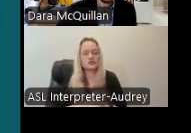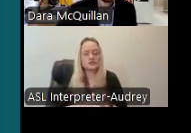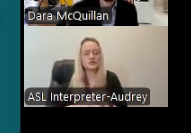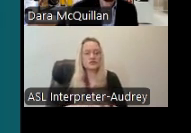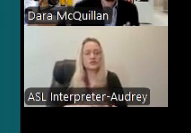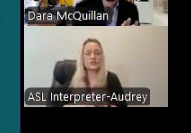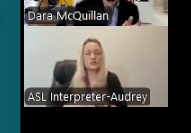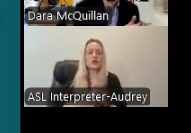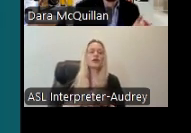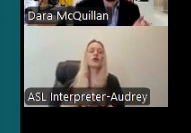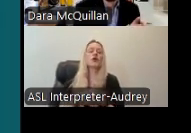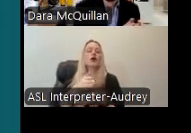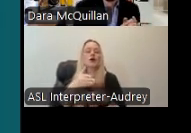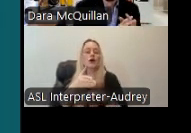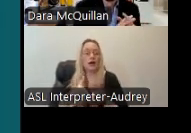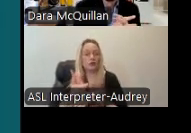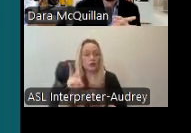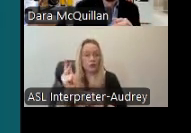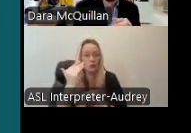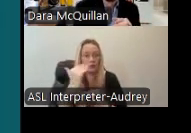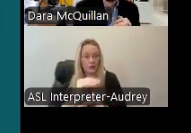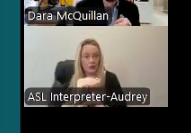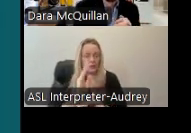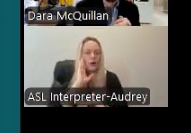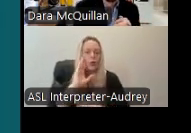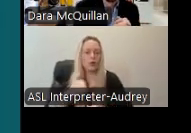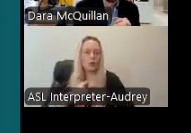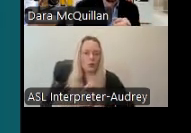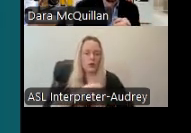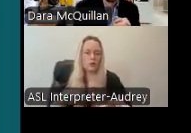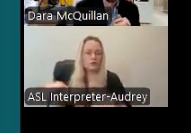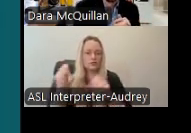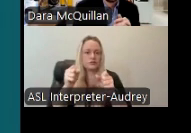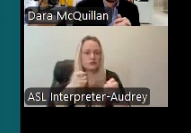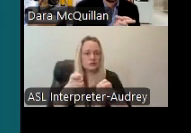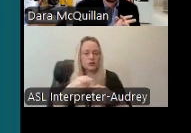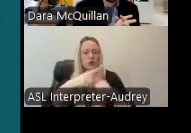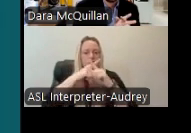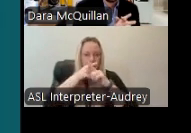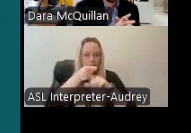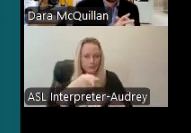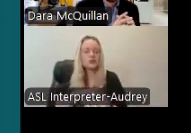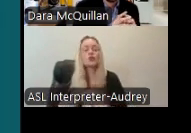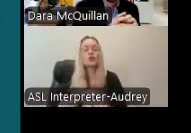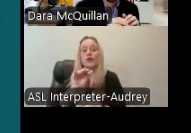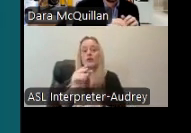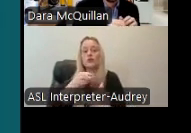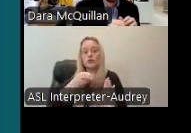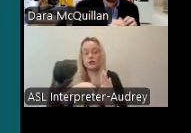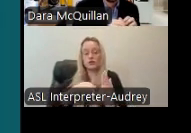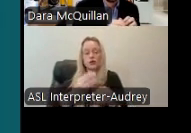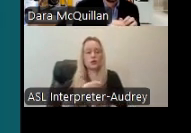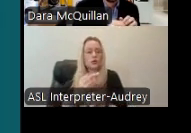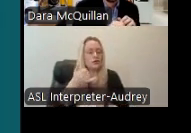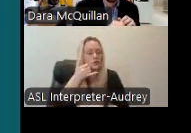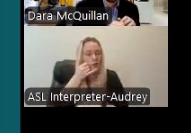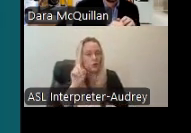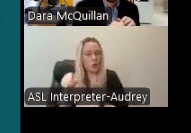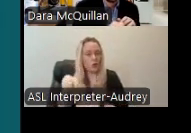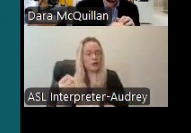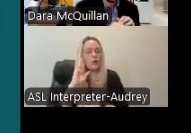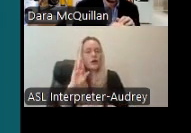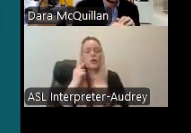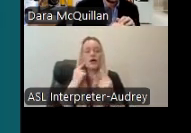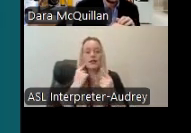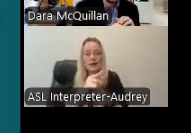muted for speakers who exceed 3 minutes. If you join by telephone only, we will announce when